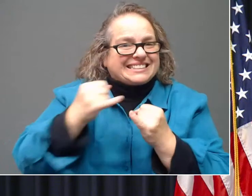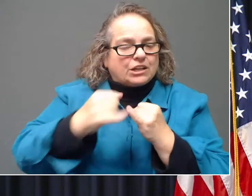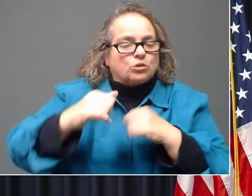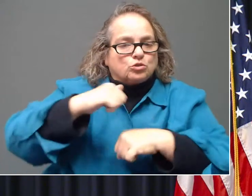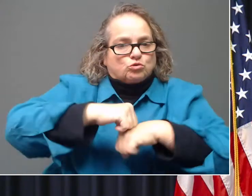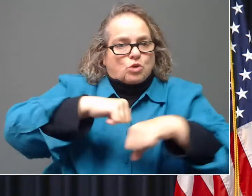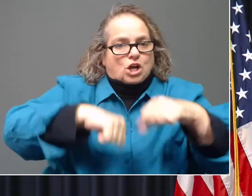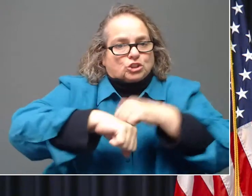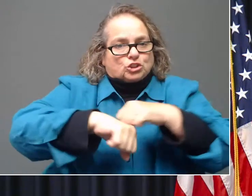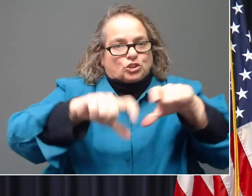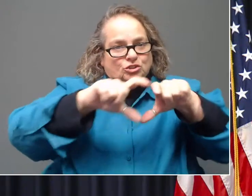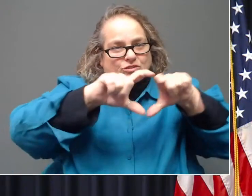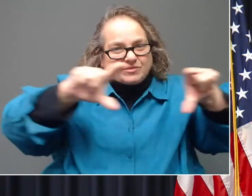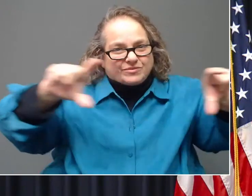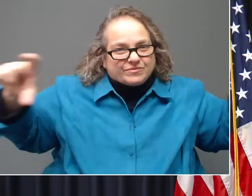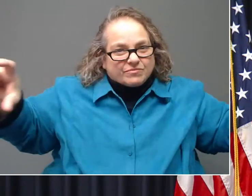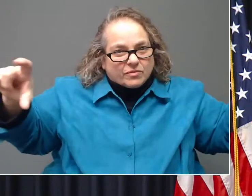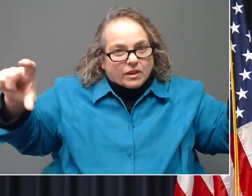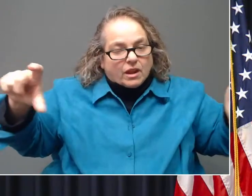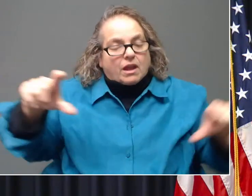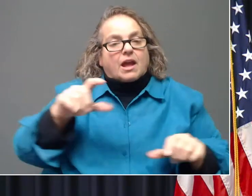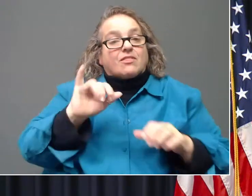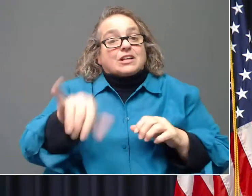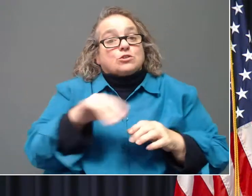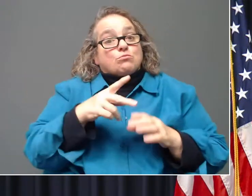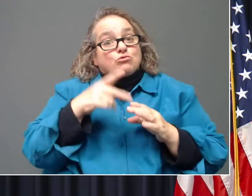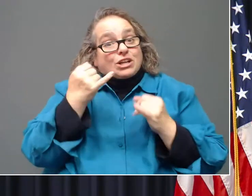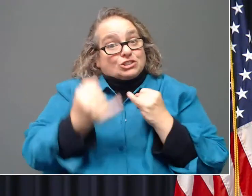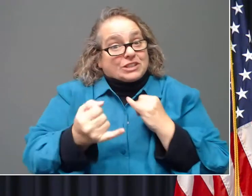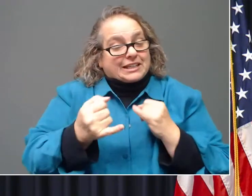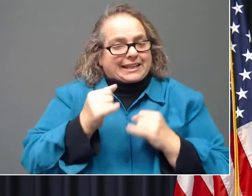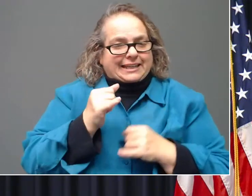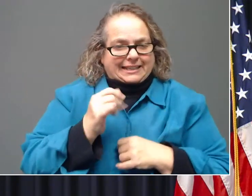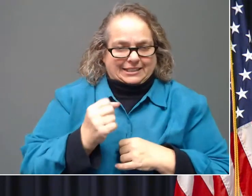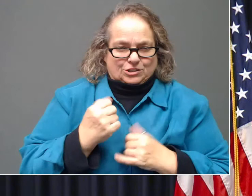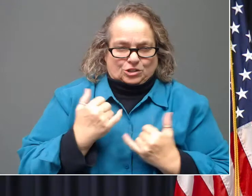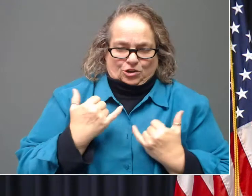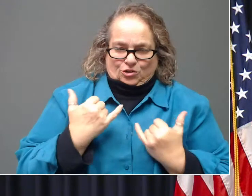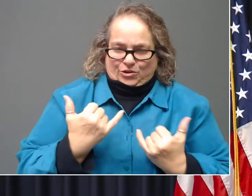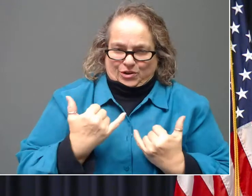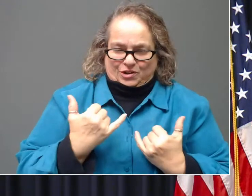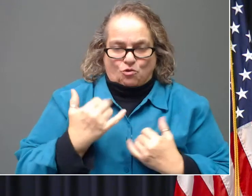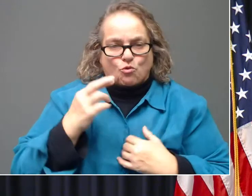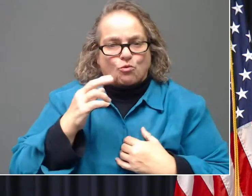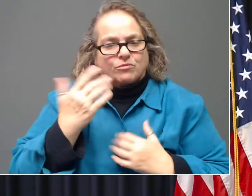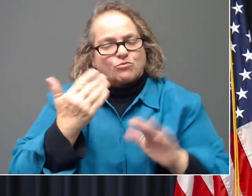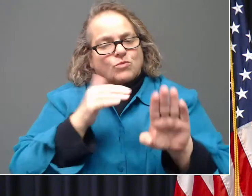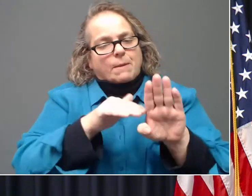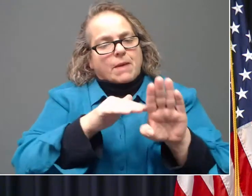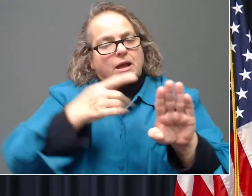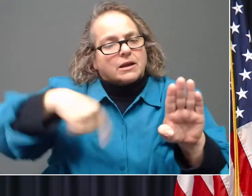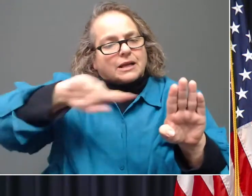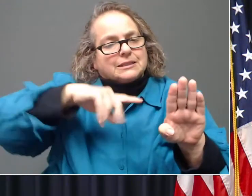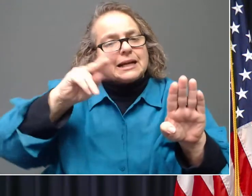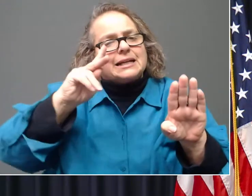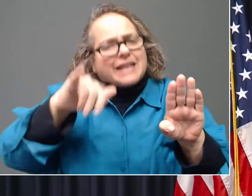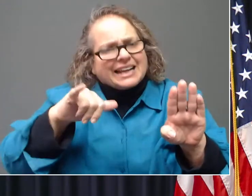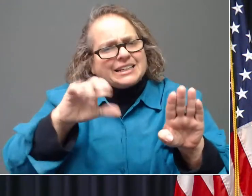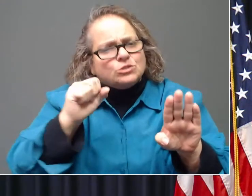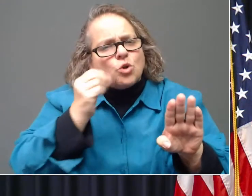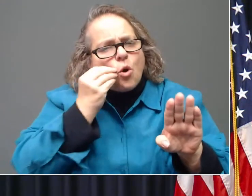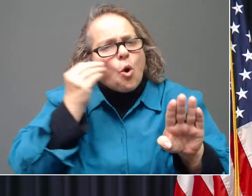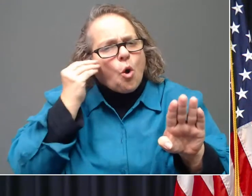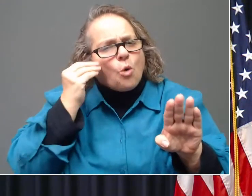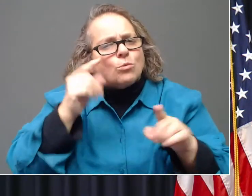systems. This project is just the latest reminder that Kentucky is home to successful businesses that got their start